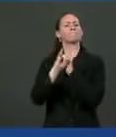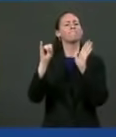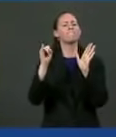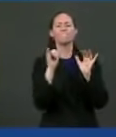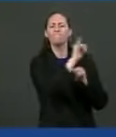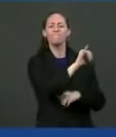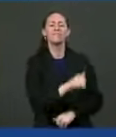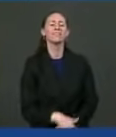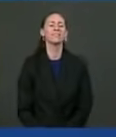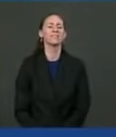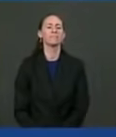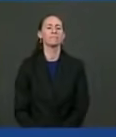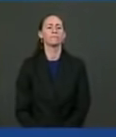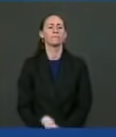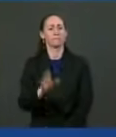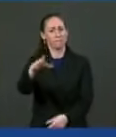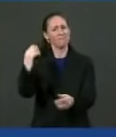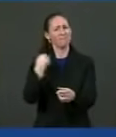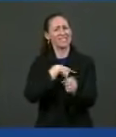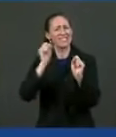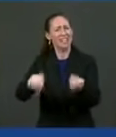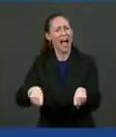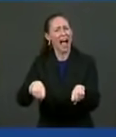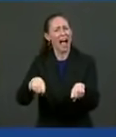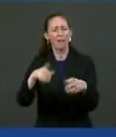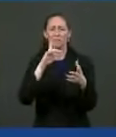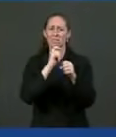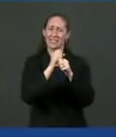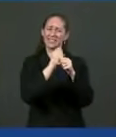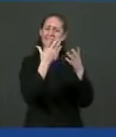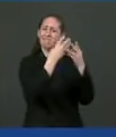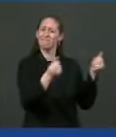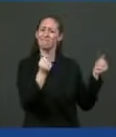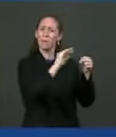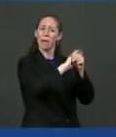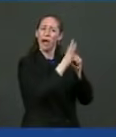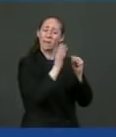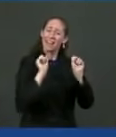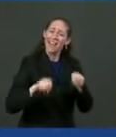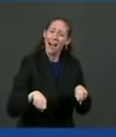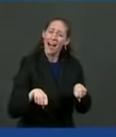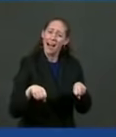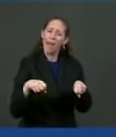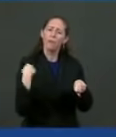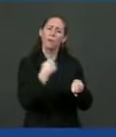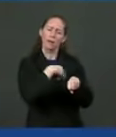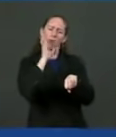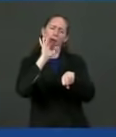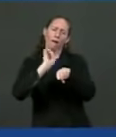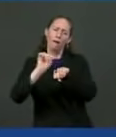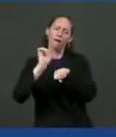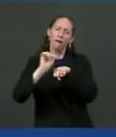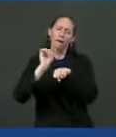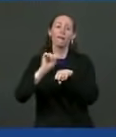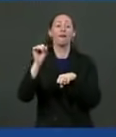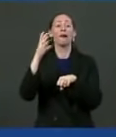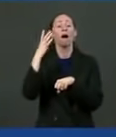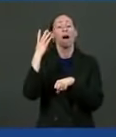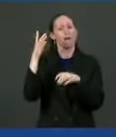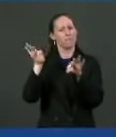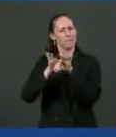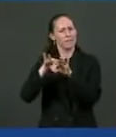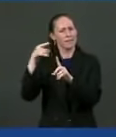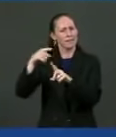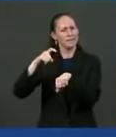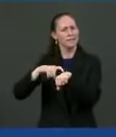COVID-19. It'll take a lot of hard work, and it's going to take some time. Many of us are frustrated with the